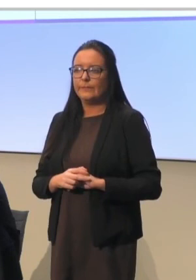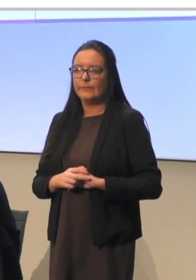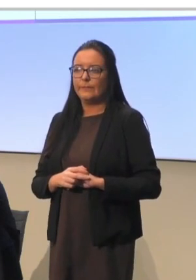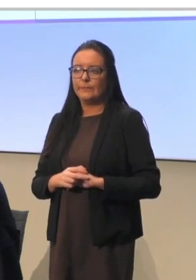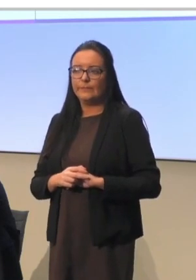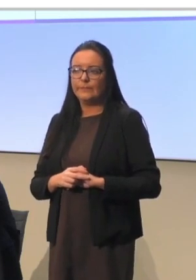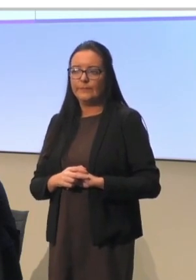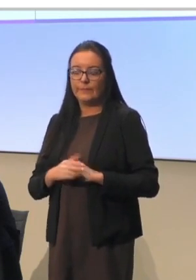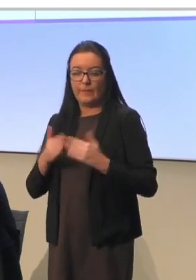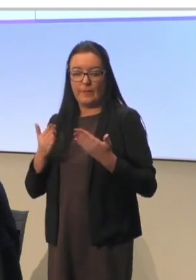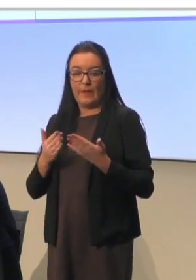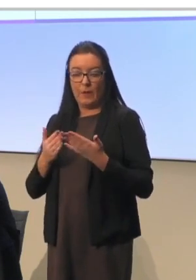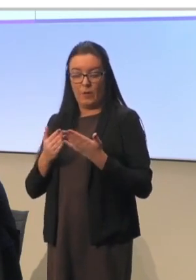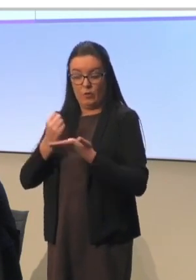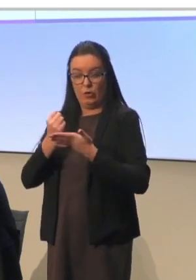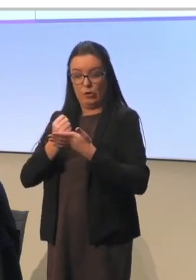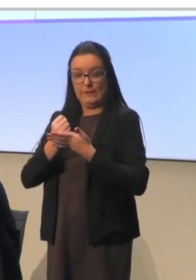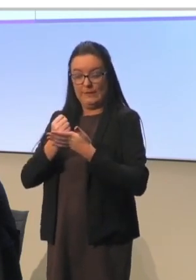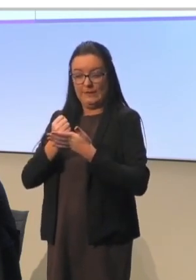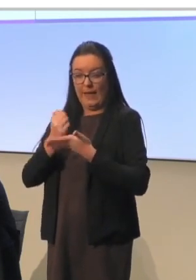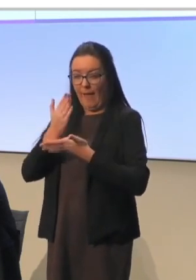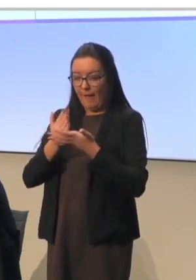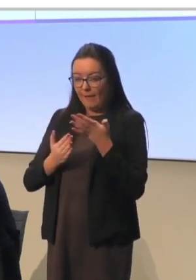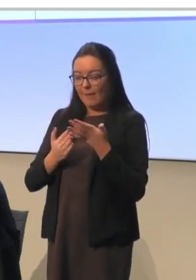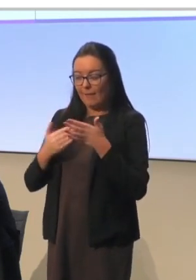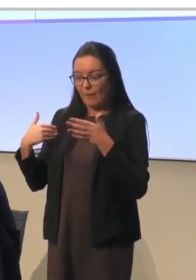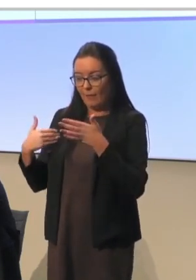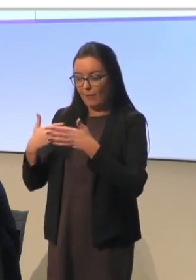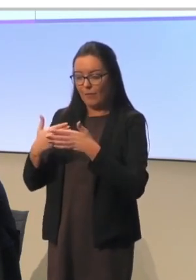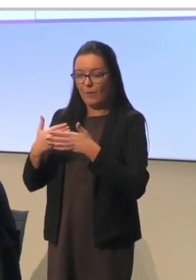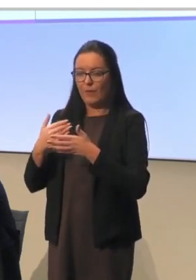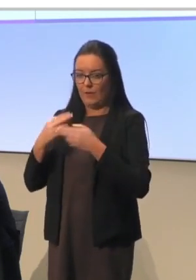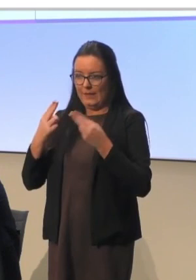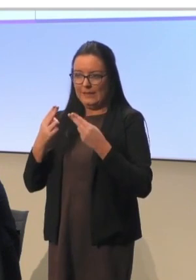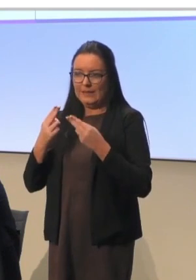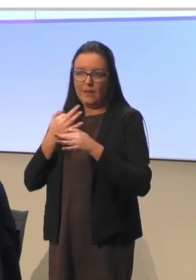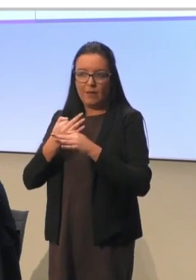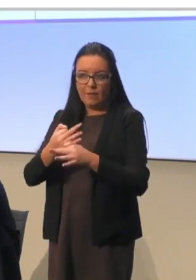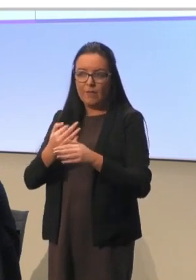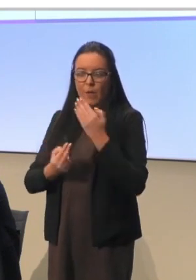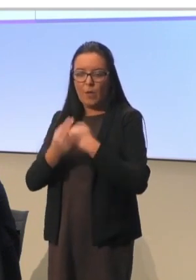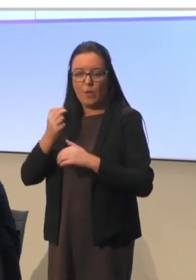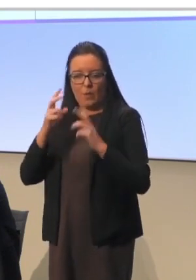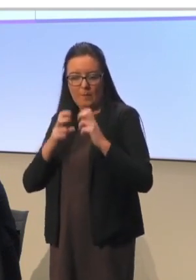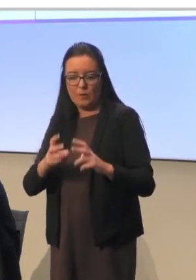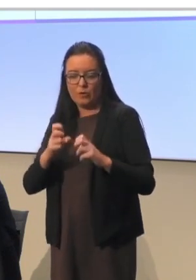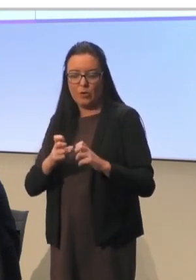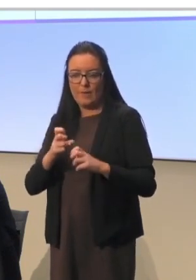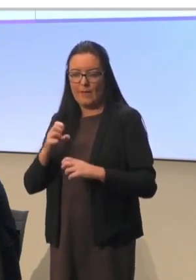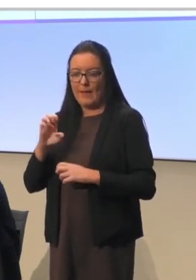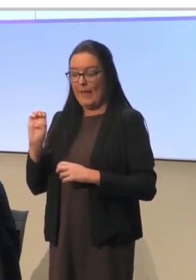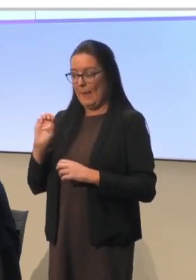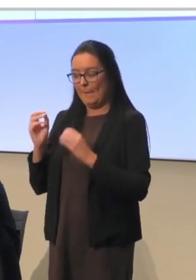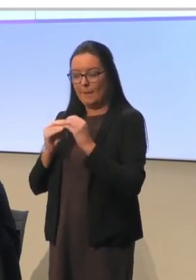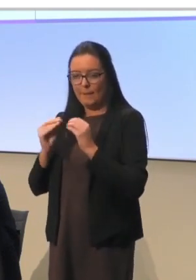we're halfway through the study, so that's just a flavour of work so far. We've got to do a follow-up survey with the cohort that Eamonn has spoken about. We're going to